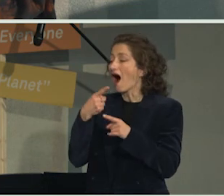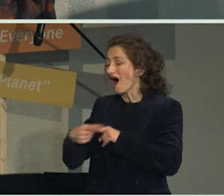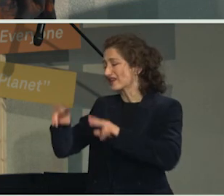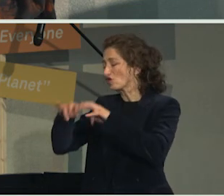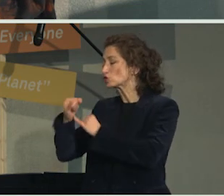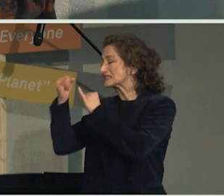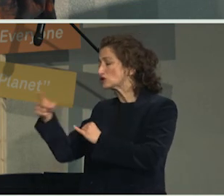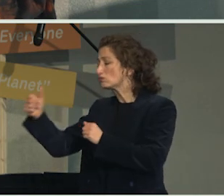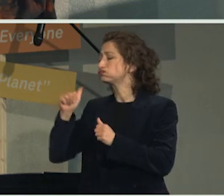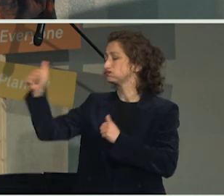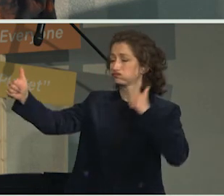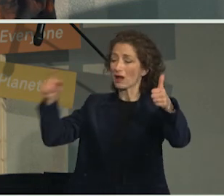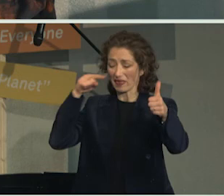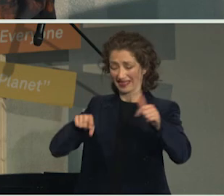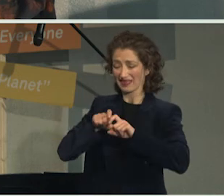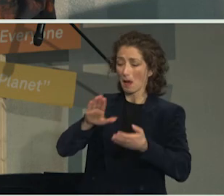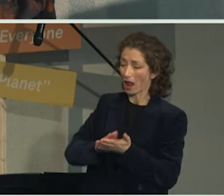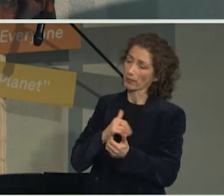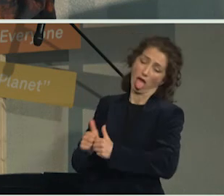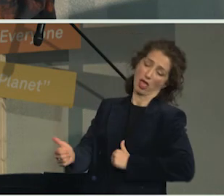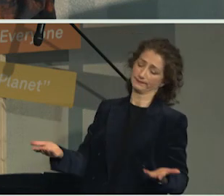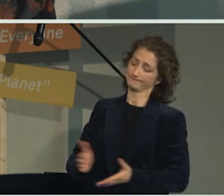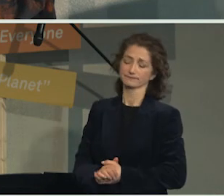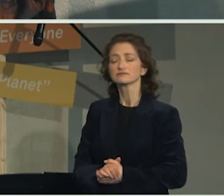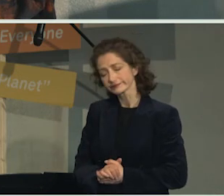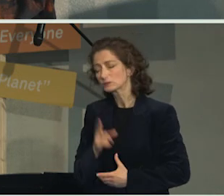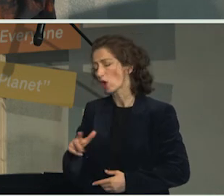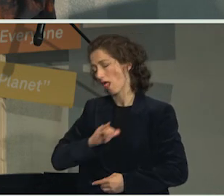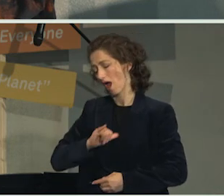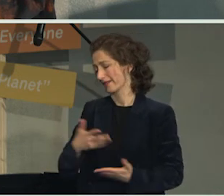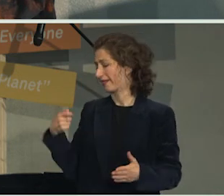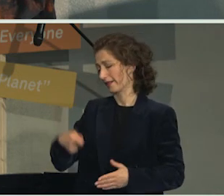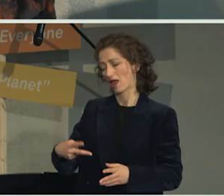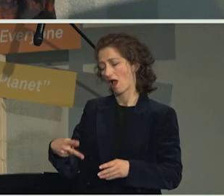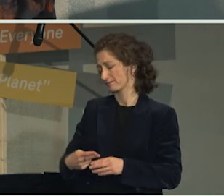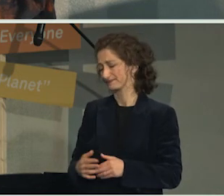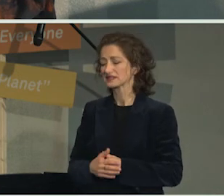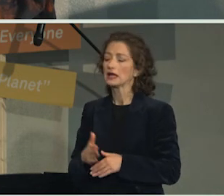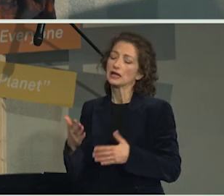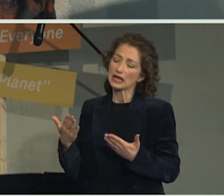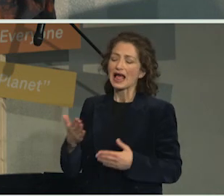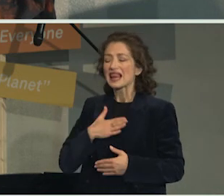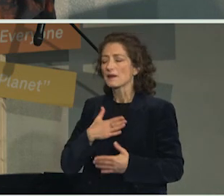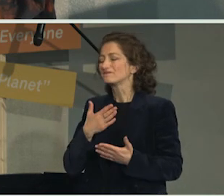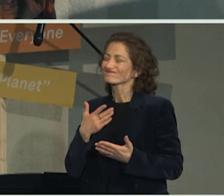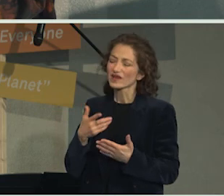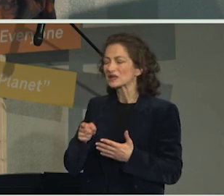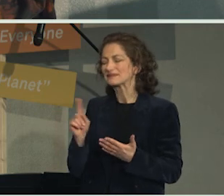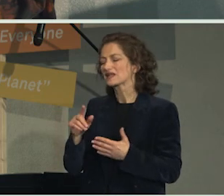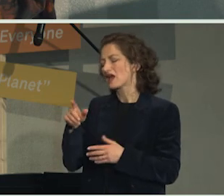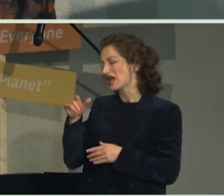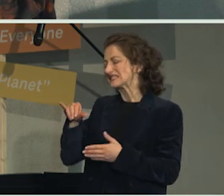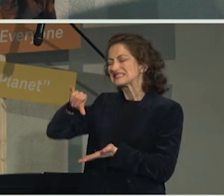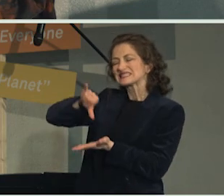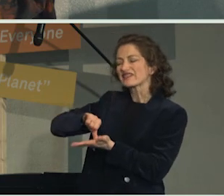research institutions. The CFNDG considers migration by people from Central African descent from